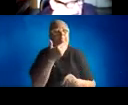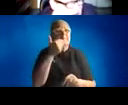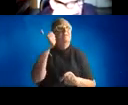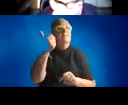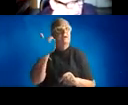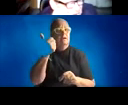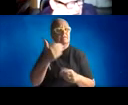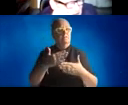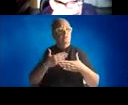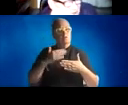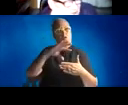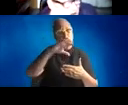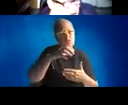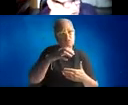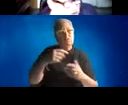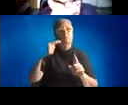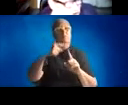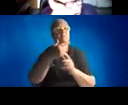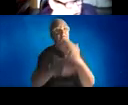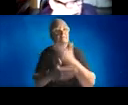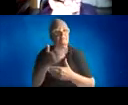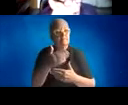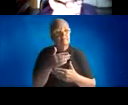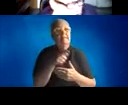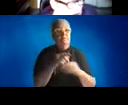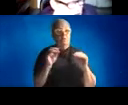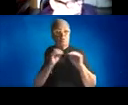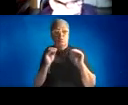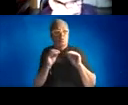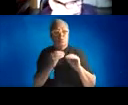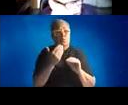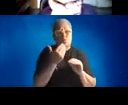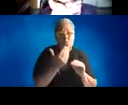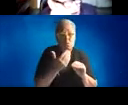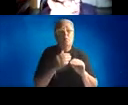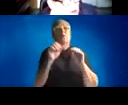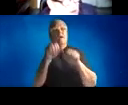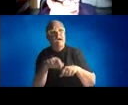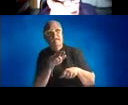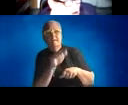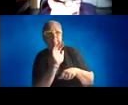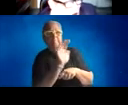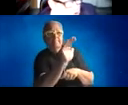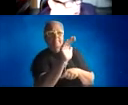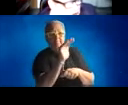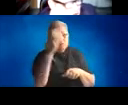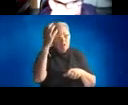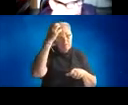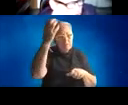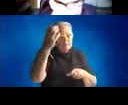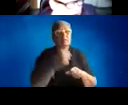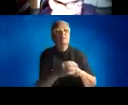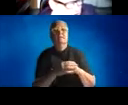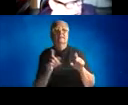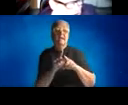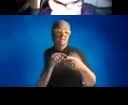to advocate for better data. And if the country is still using old style questions, such as, are you disabled or do